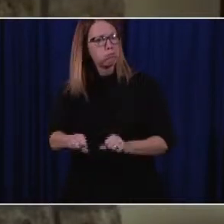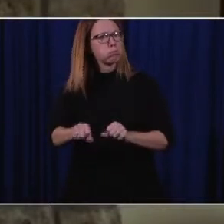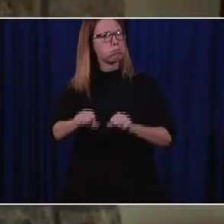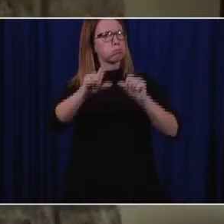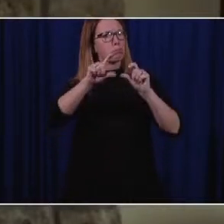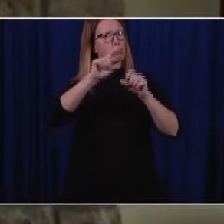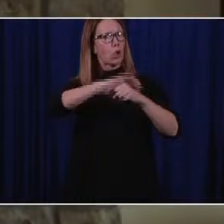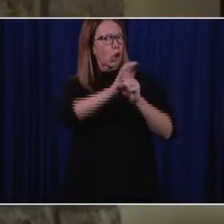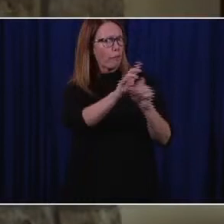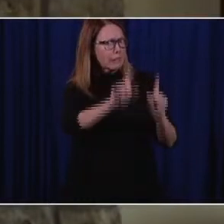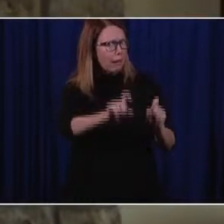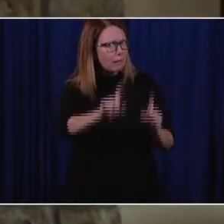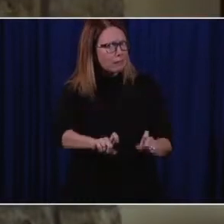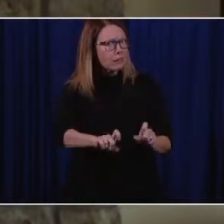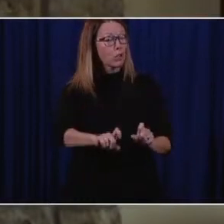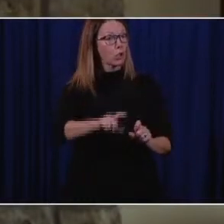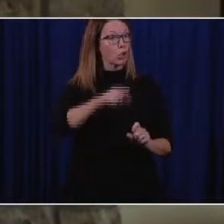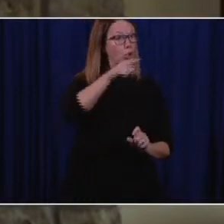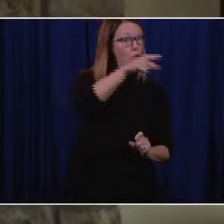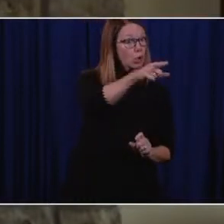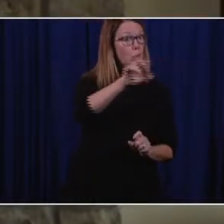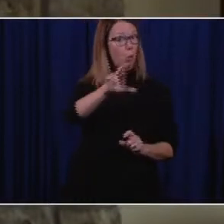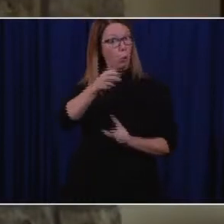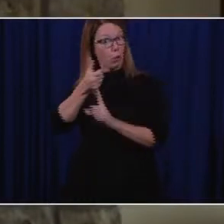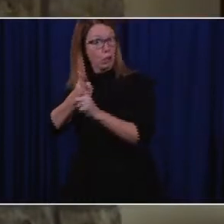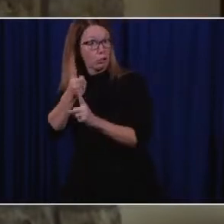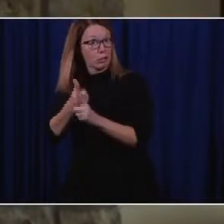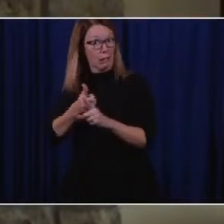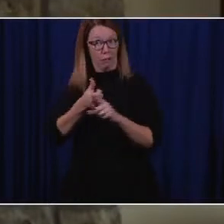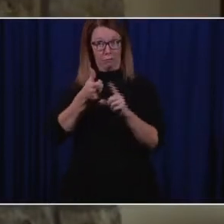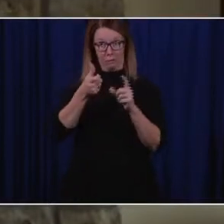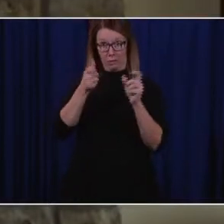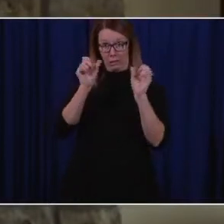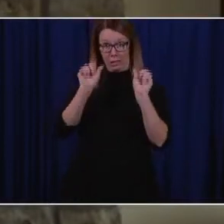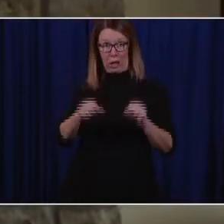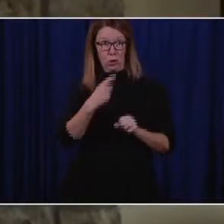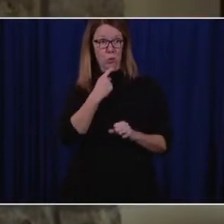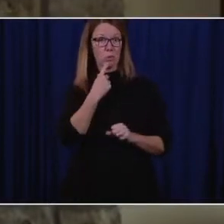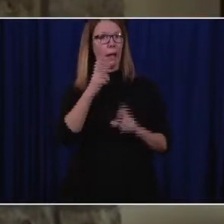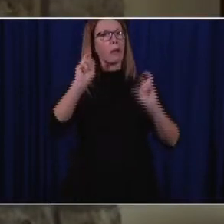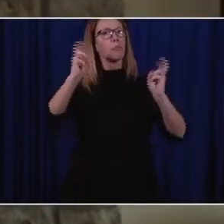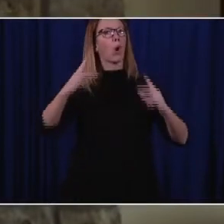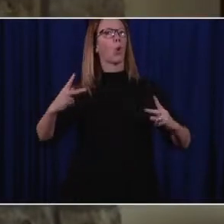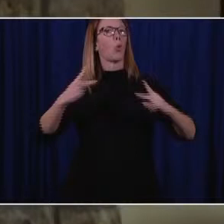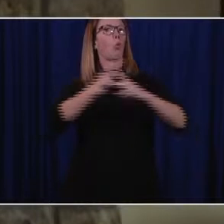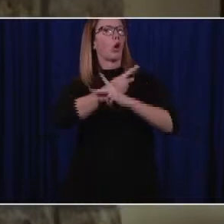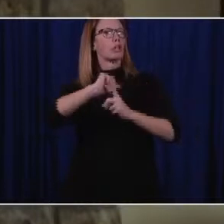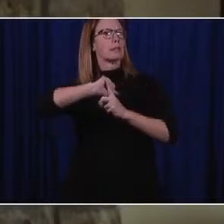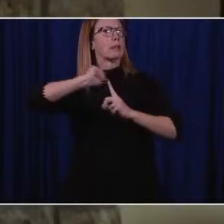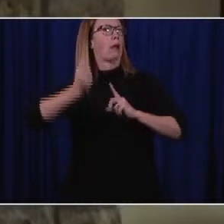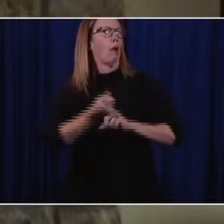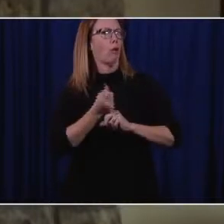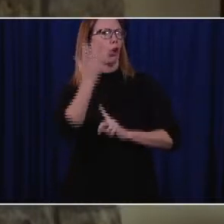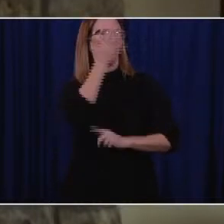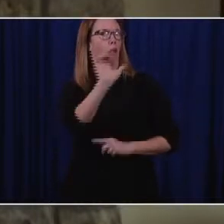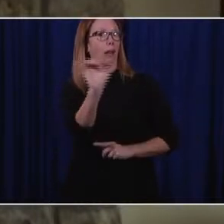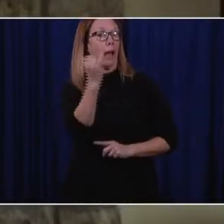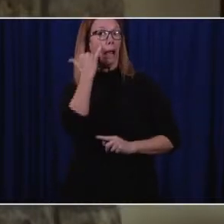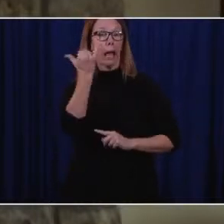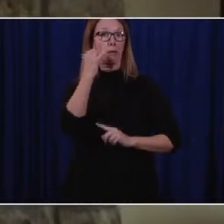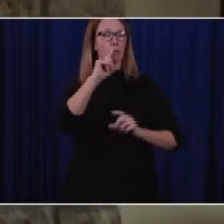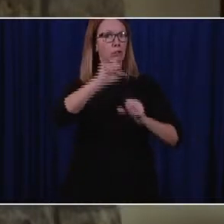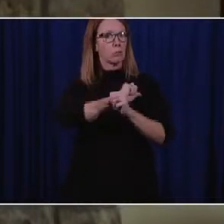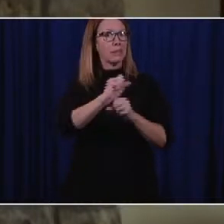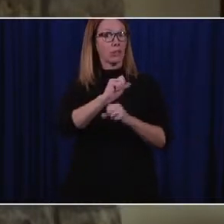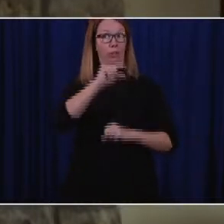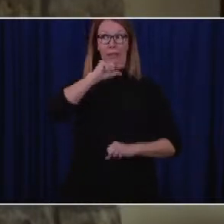you or anyone else here on the call today able to say what a worst case scenario could look like if cases were to rise a whole lot